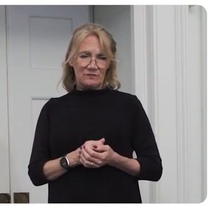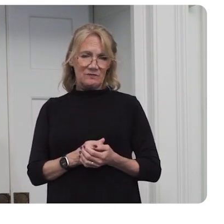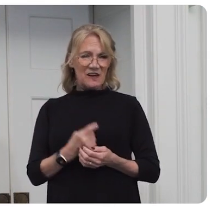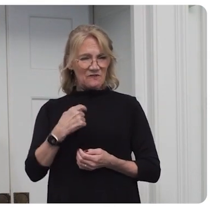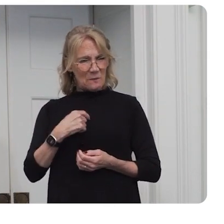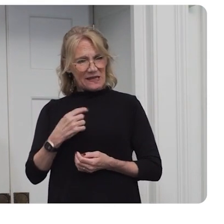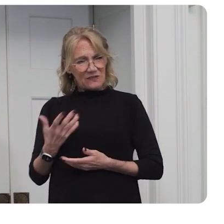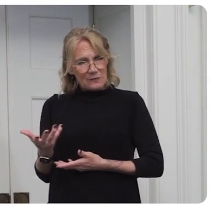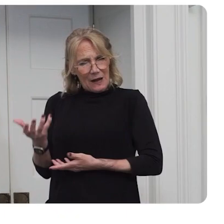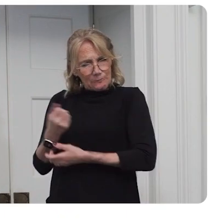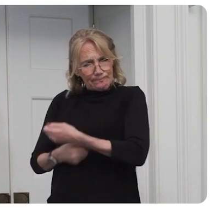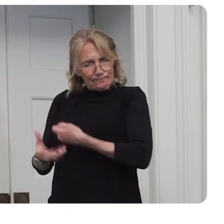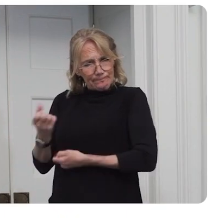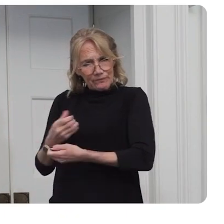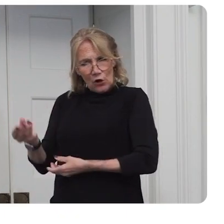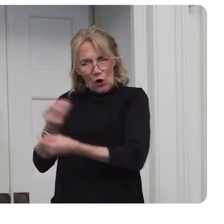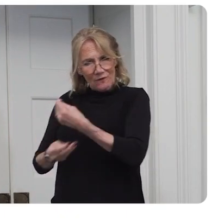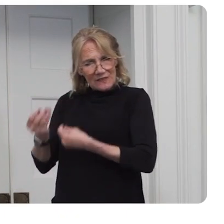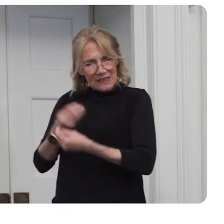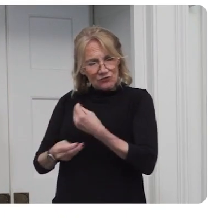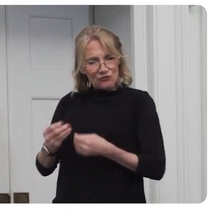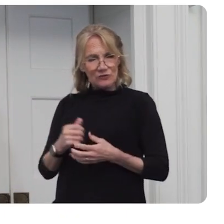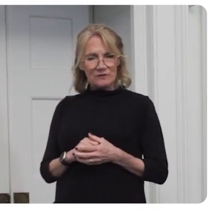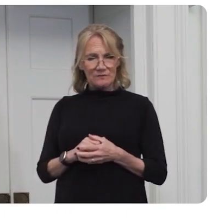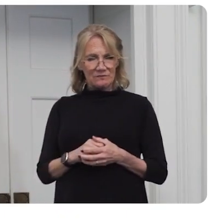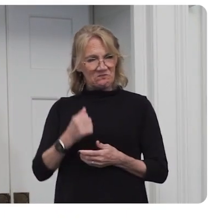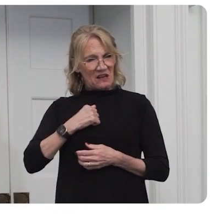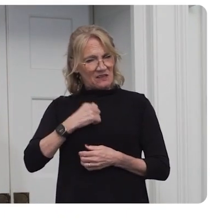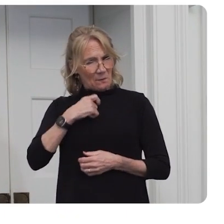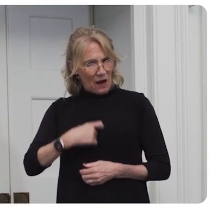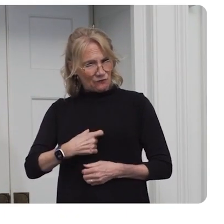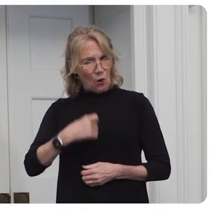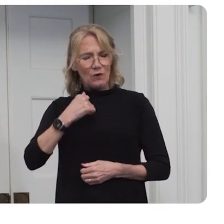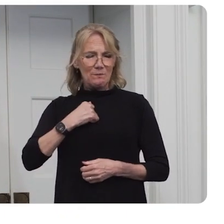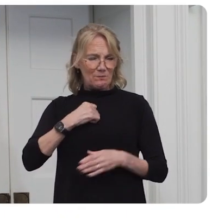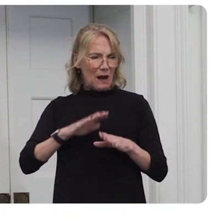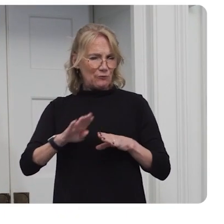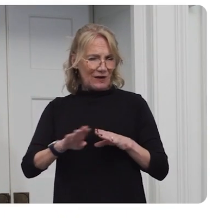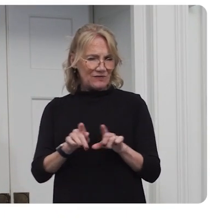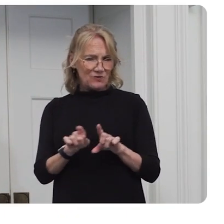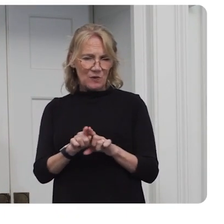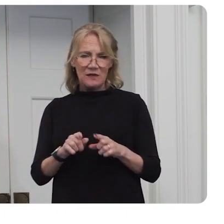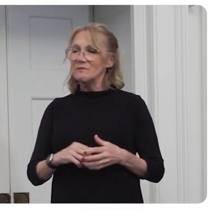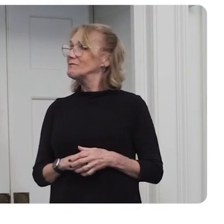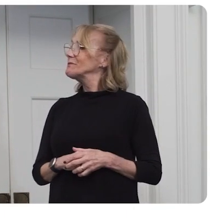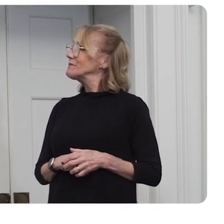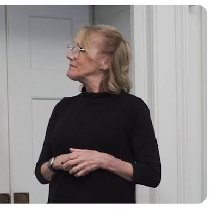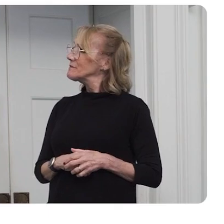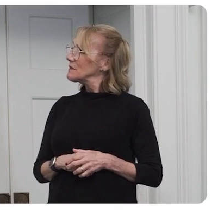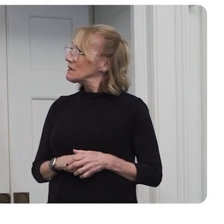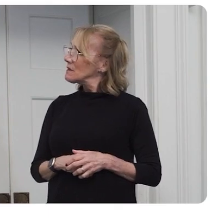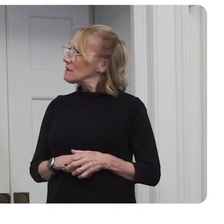For me, it's about drawing out conversations, and that's a big part of the role, and also a big part of my practice as well. So